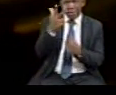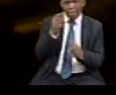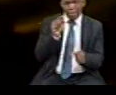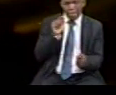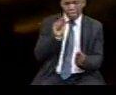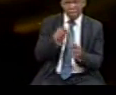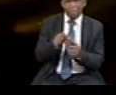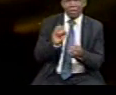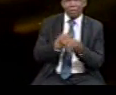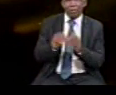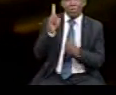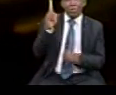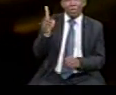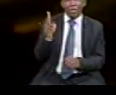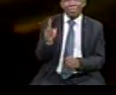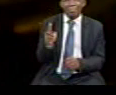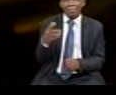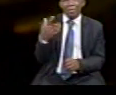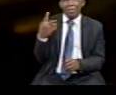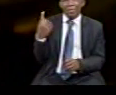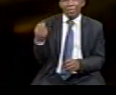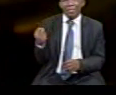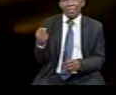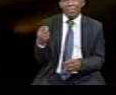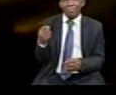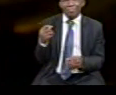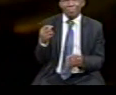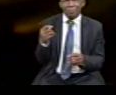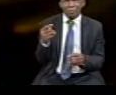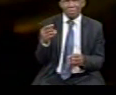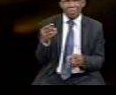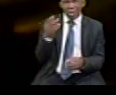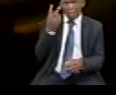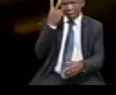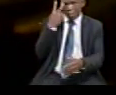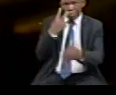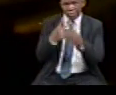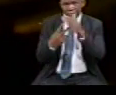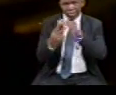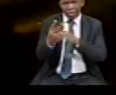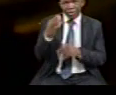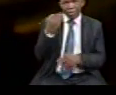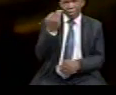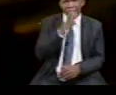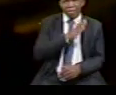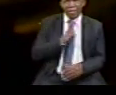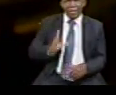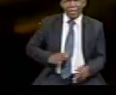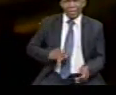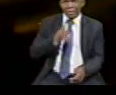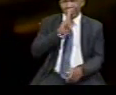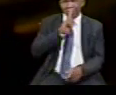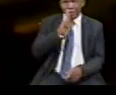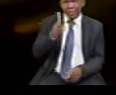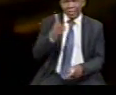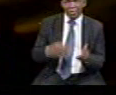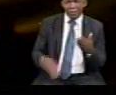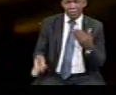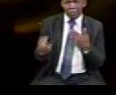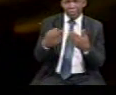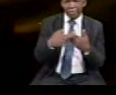the prediction of Christ's certain return. Number two, the preparedness for the church's